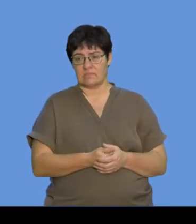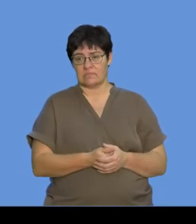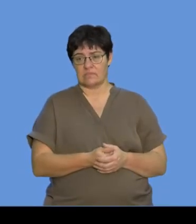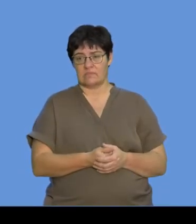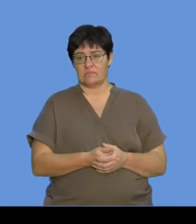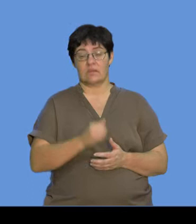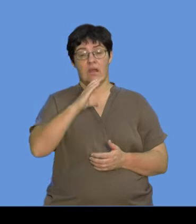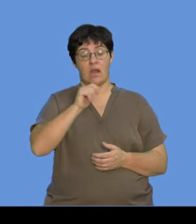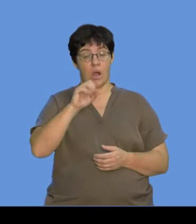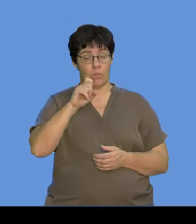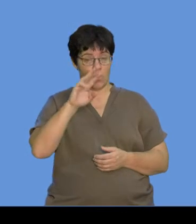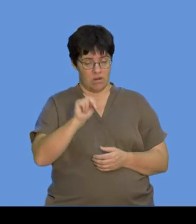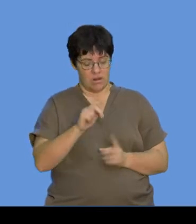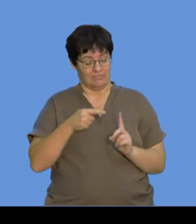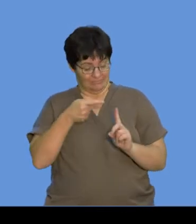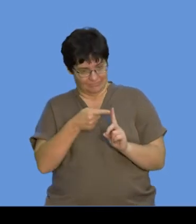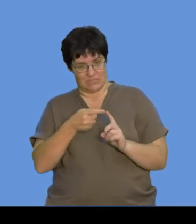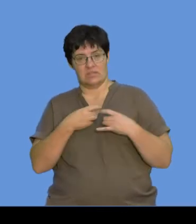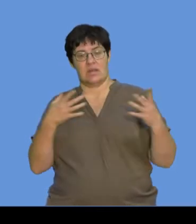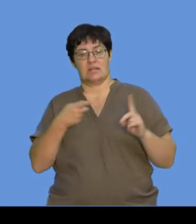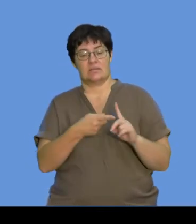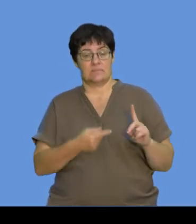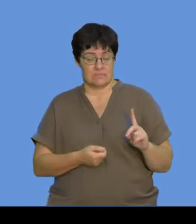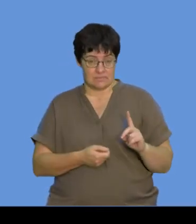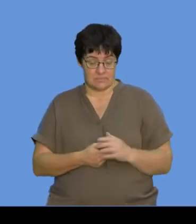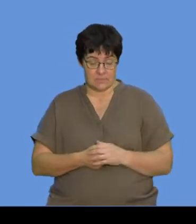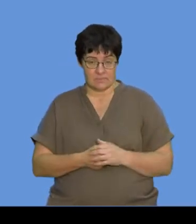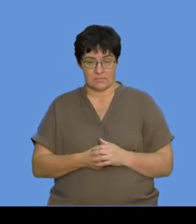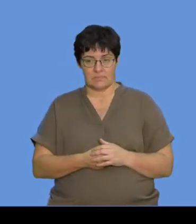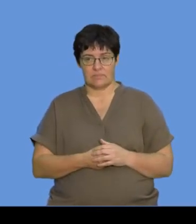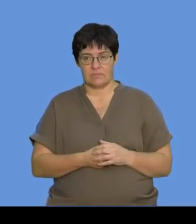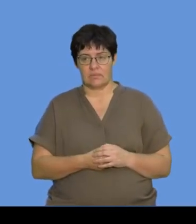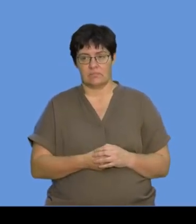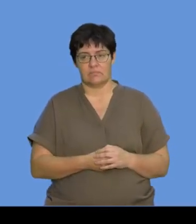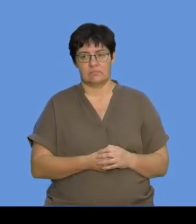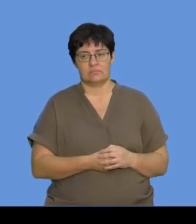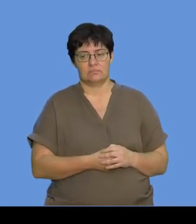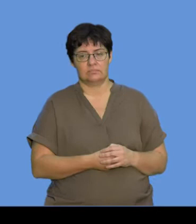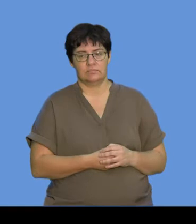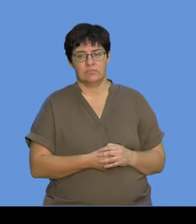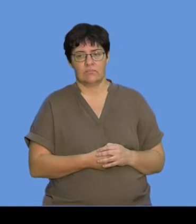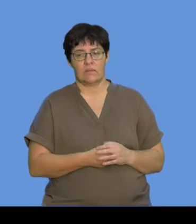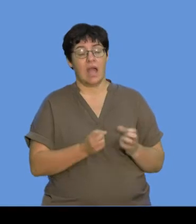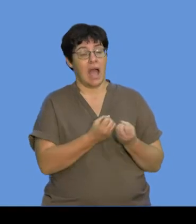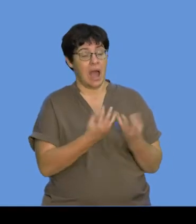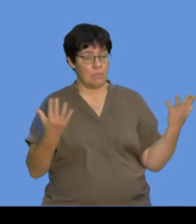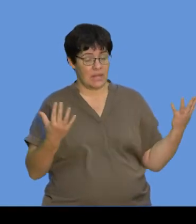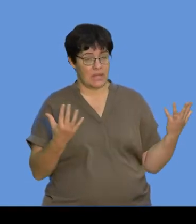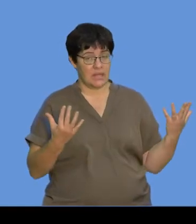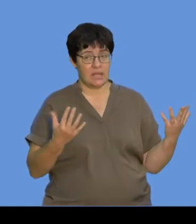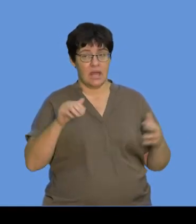carbon becomes our, our point of reference, okay? Then we are also saying how many